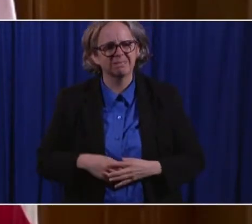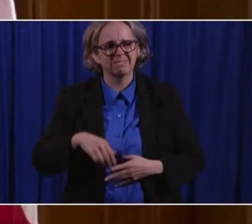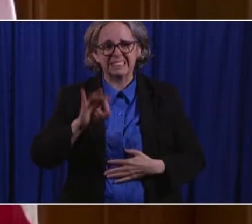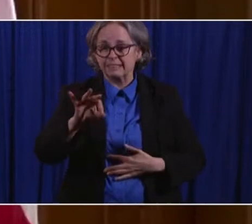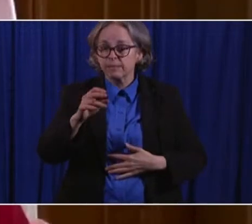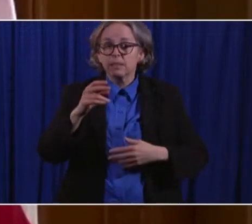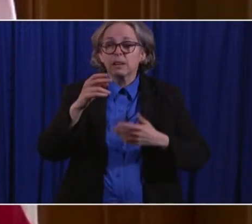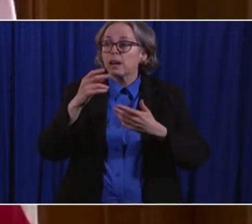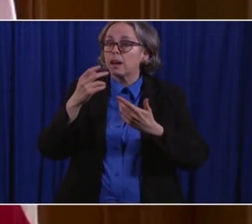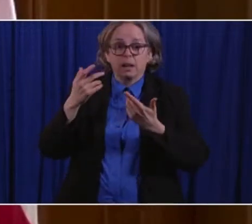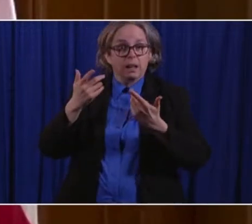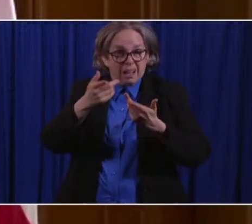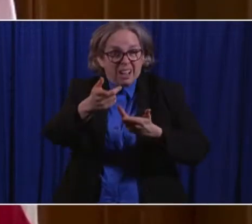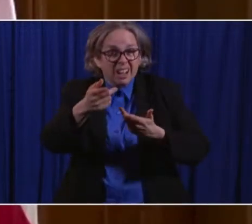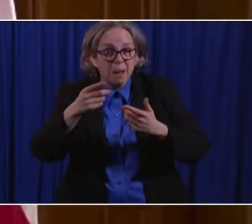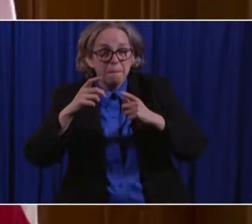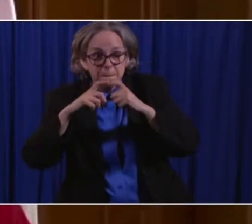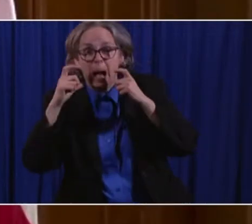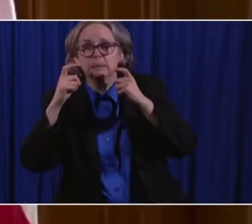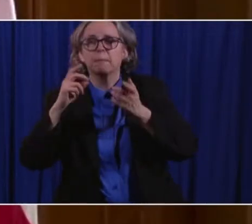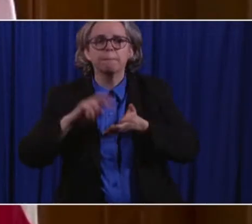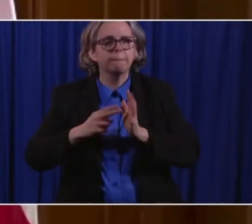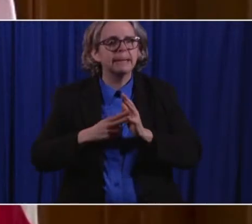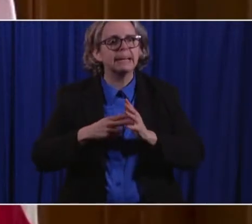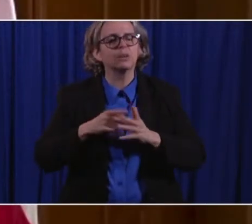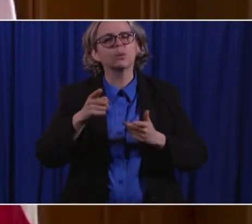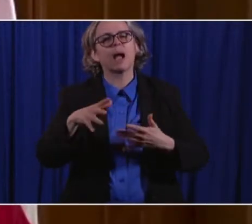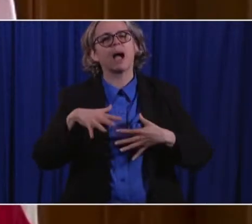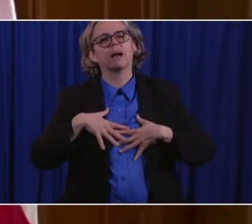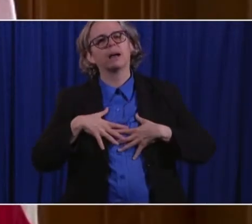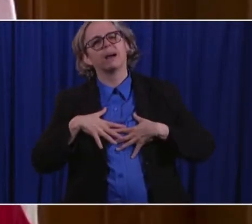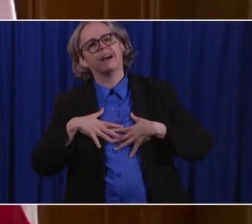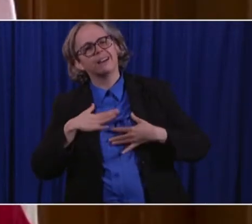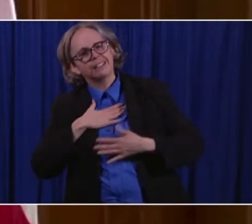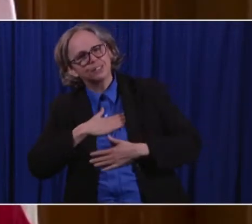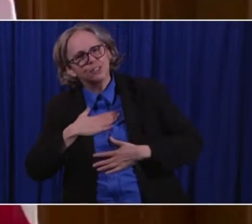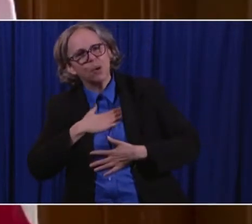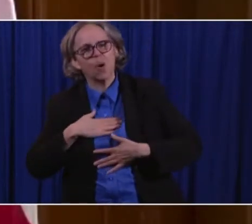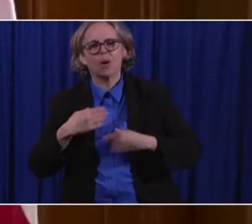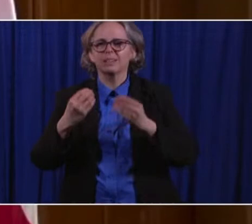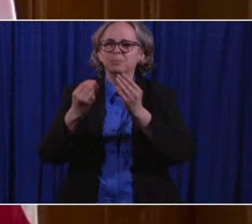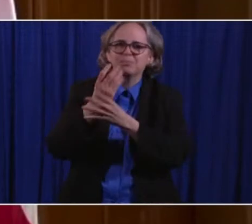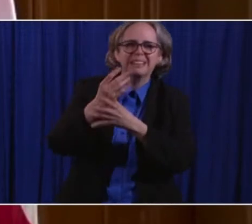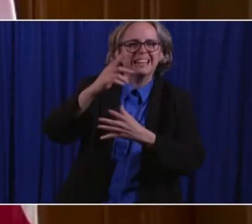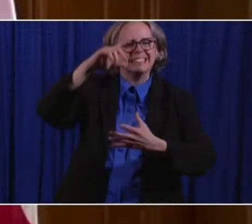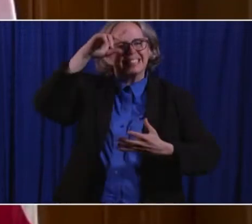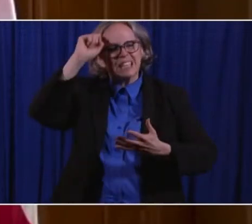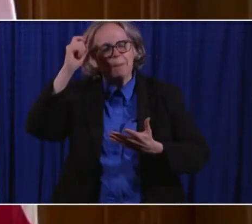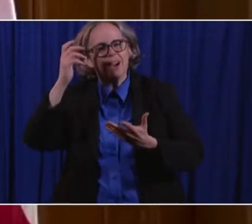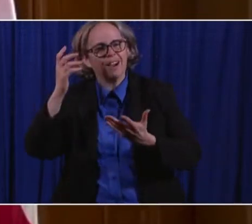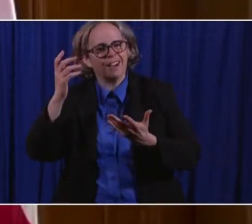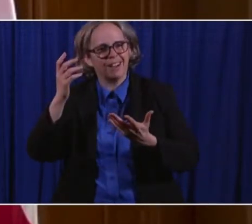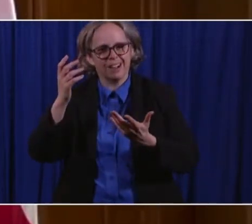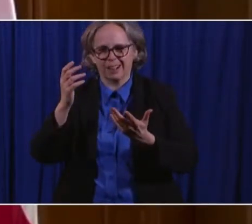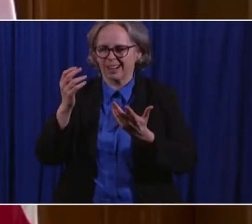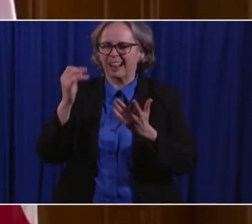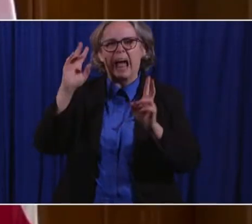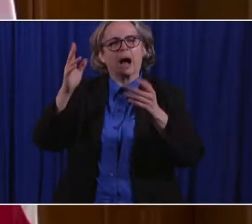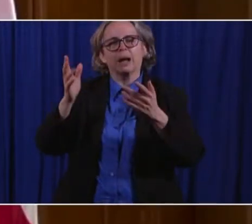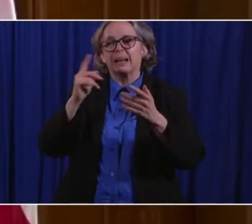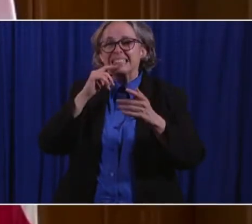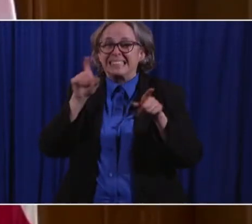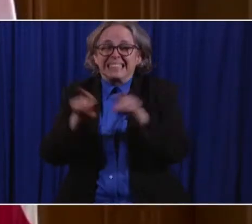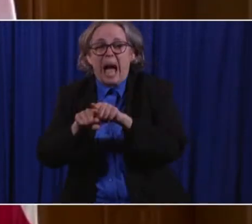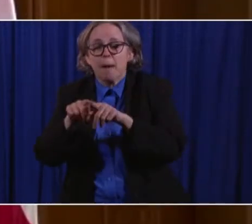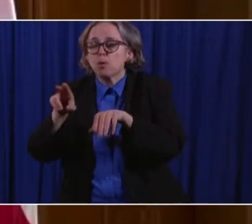have a spring that is as close to a normal spring as possible. We can have graduations, we can